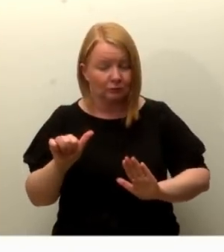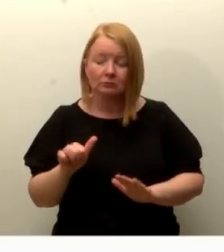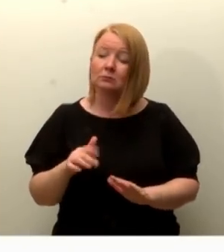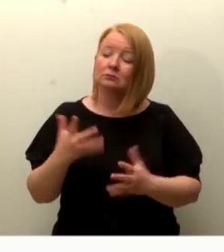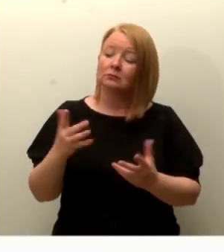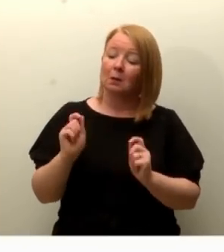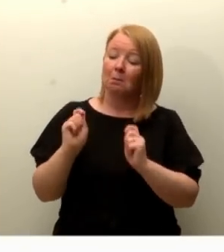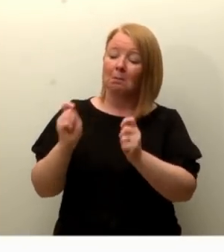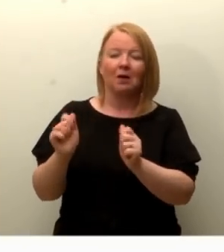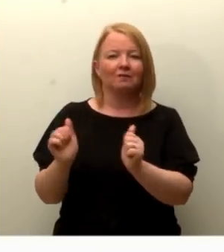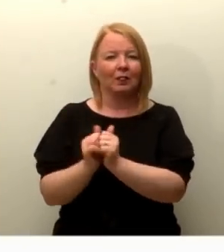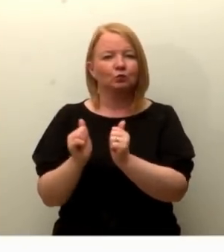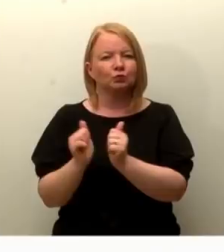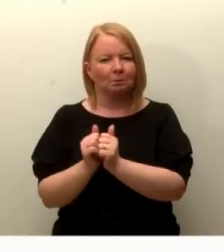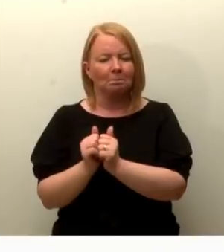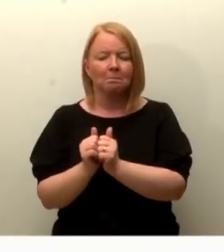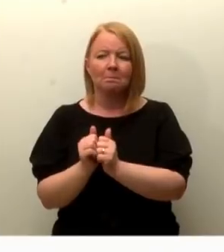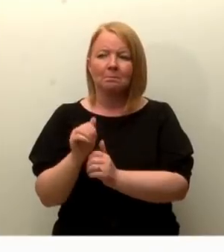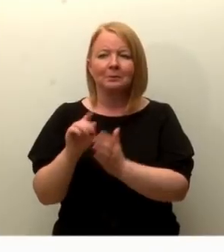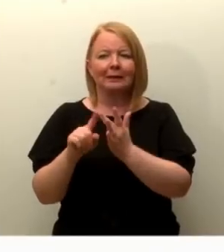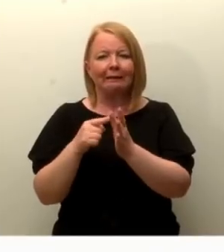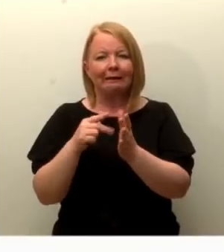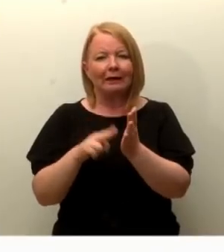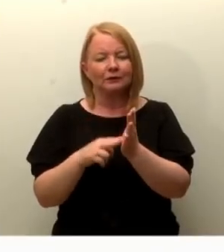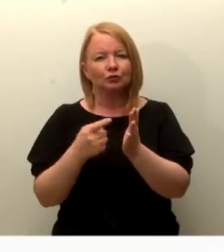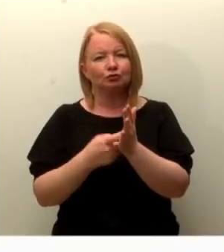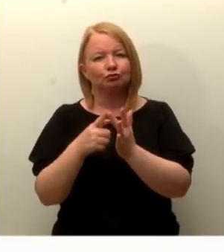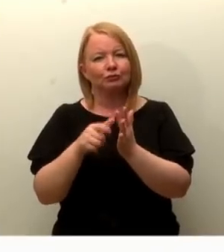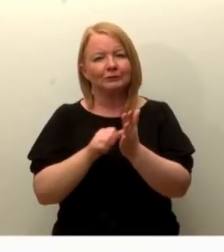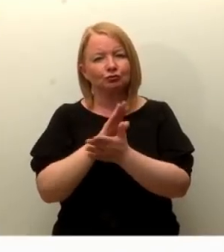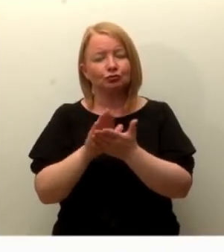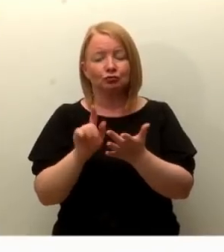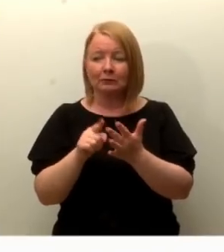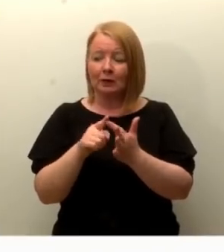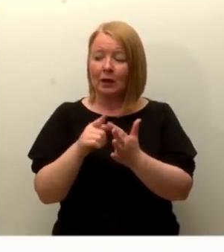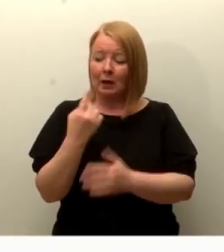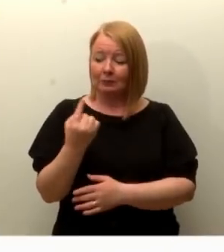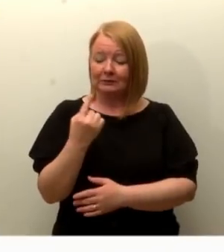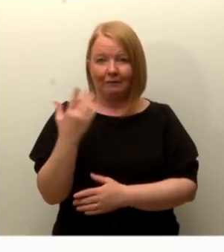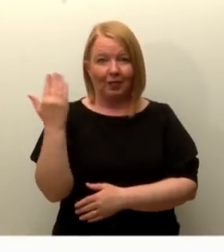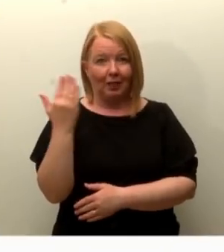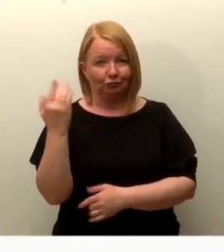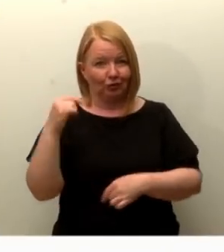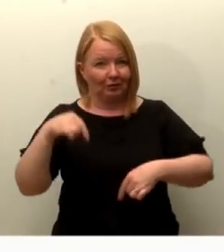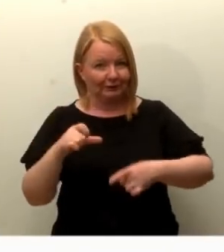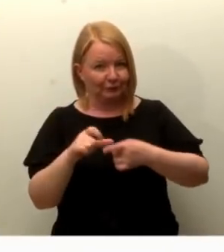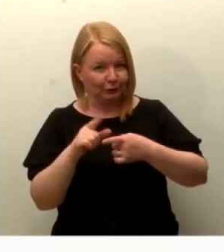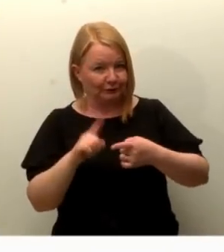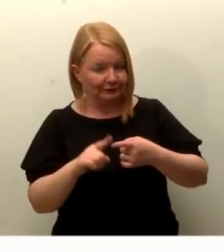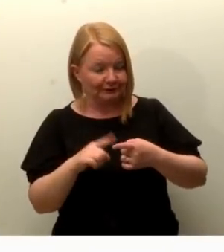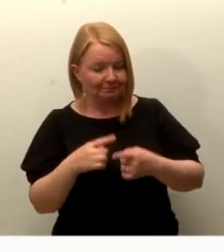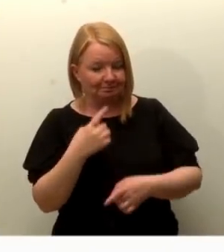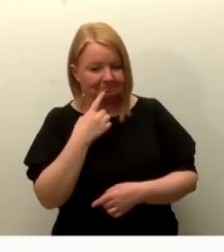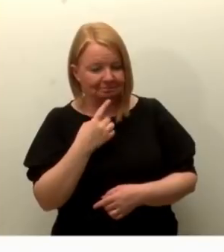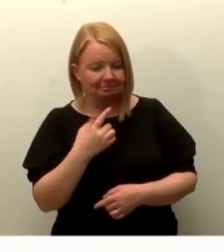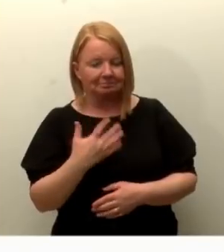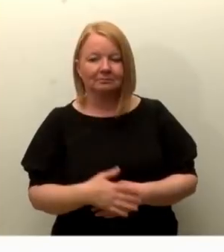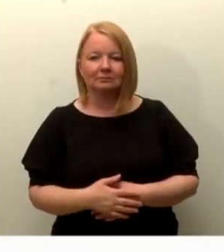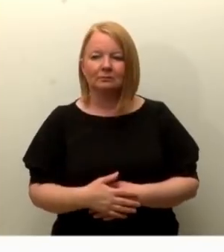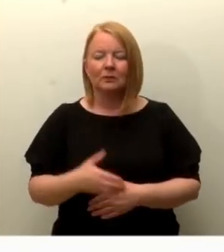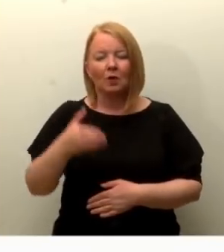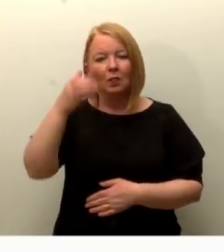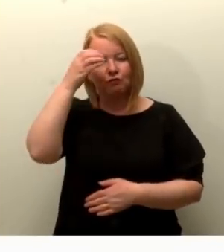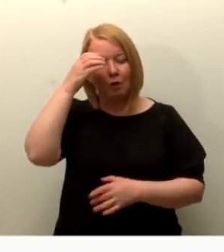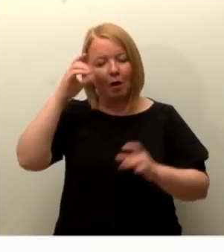fellowship, the college president, Mr. Ian Ritchie, a past lecturer on the MCH or Dundee degree, said, "The Royal College of Surgeons